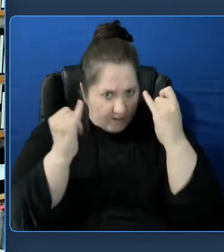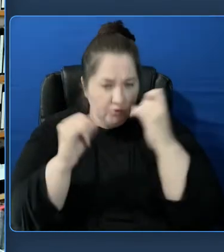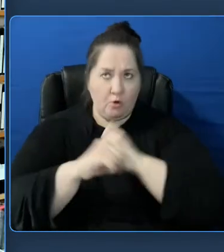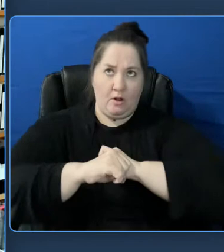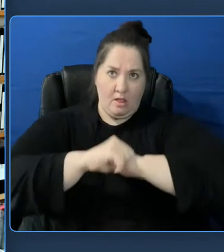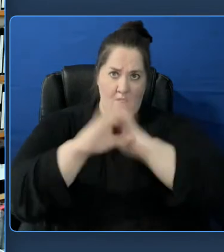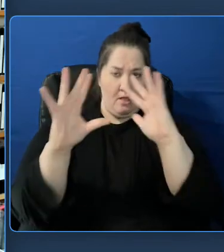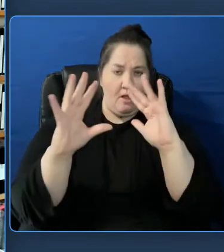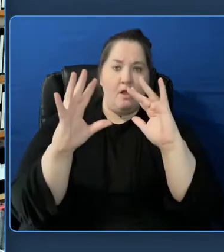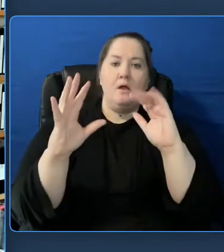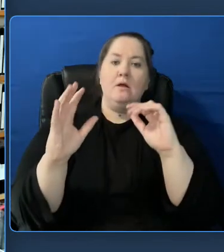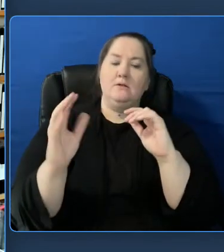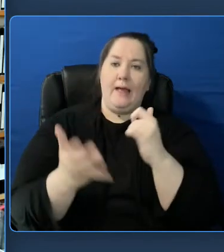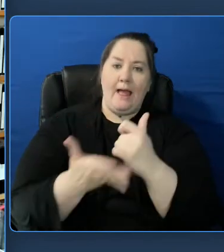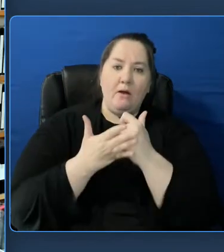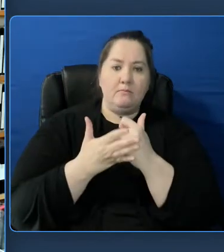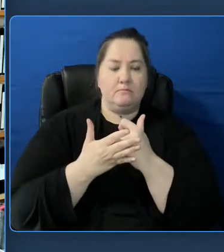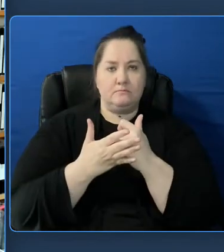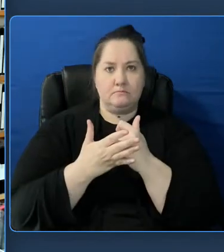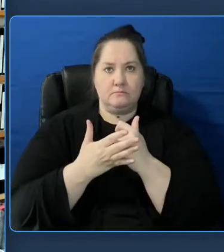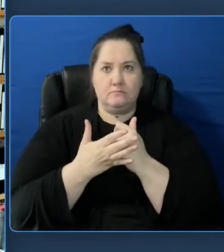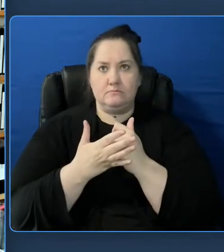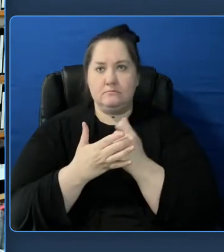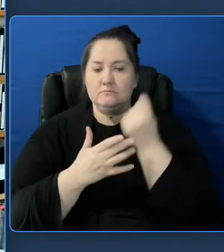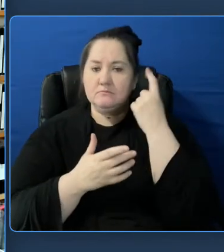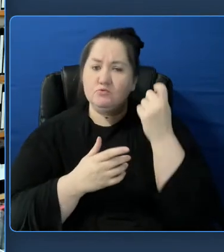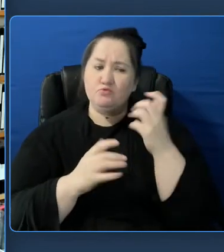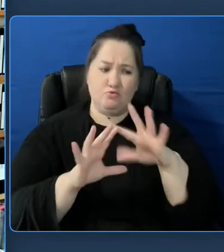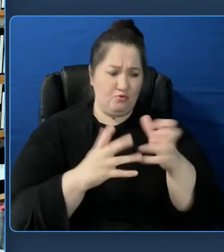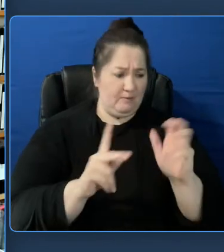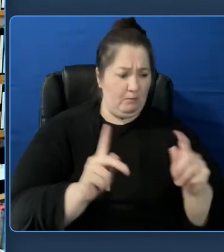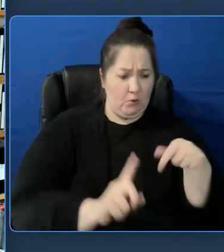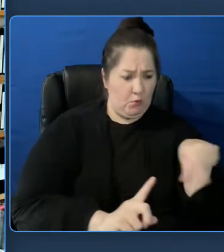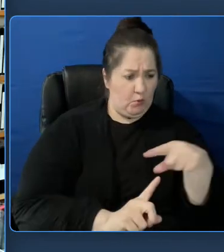that visual image to a group of folks who are